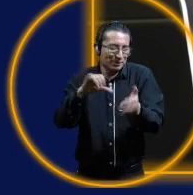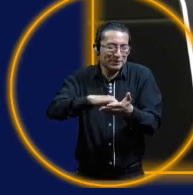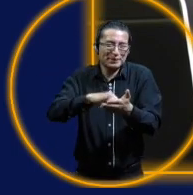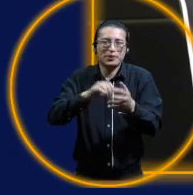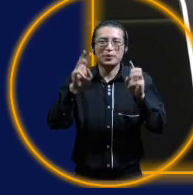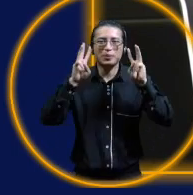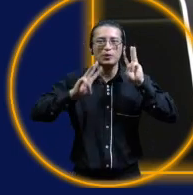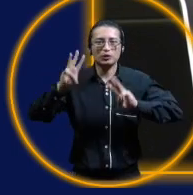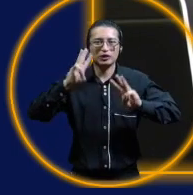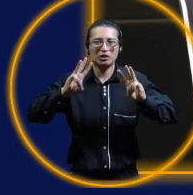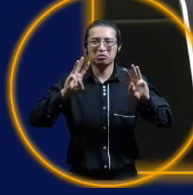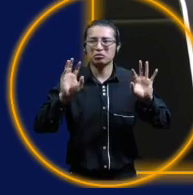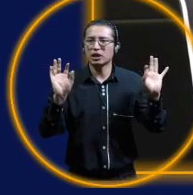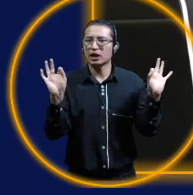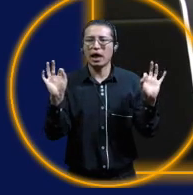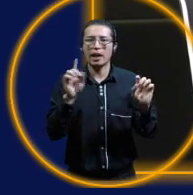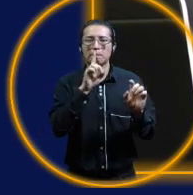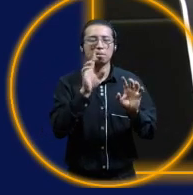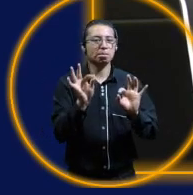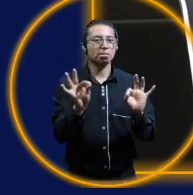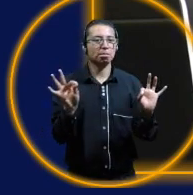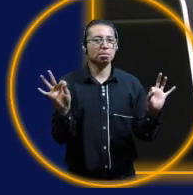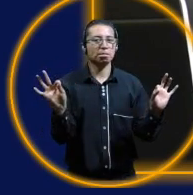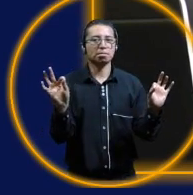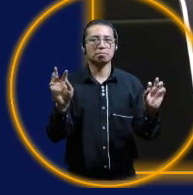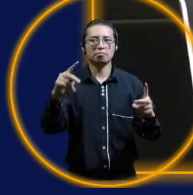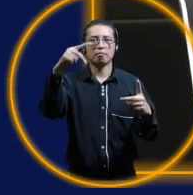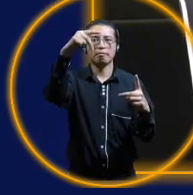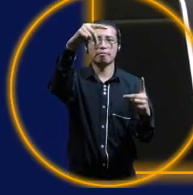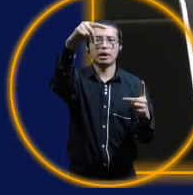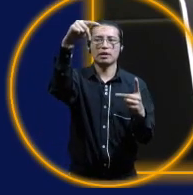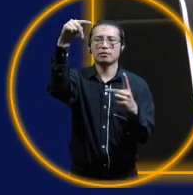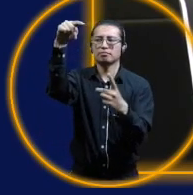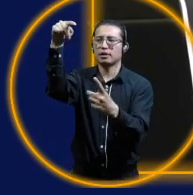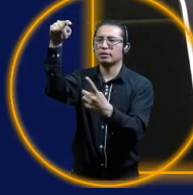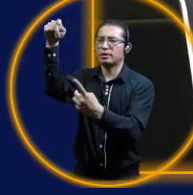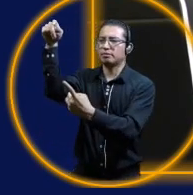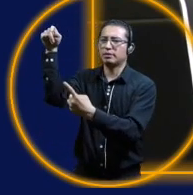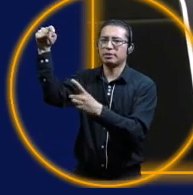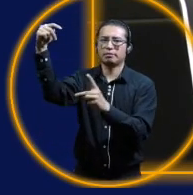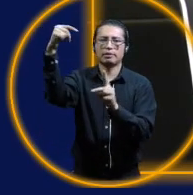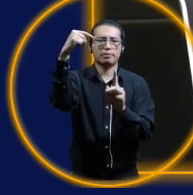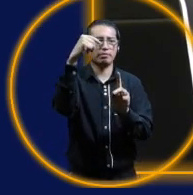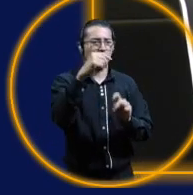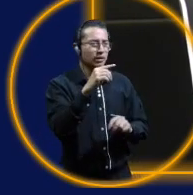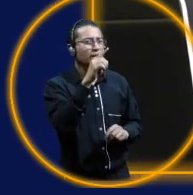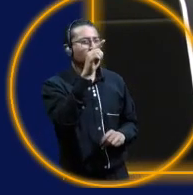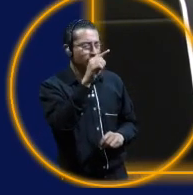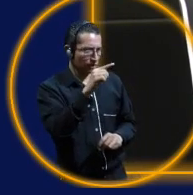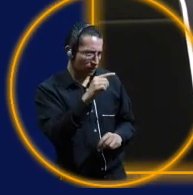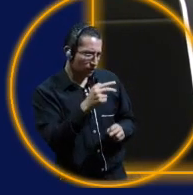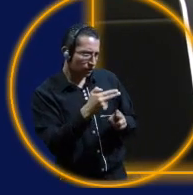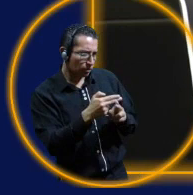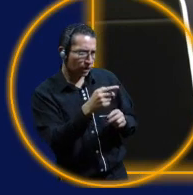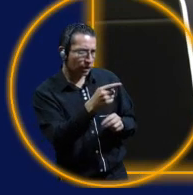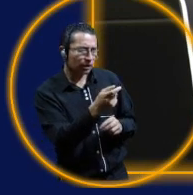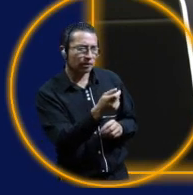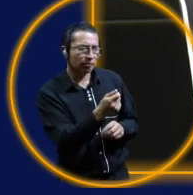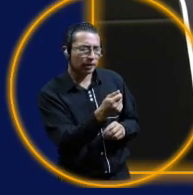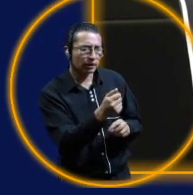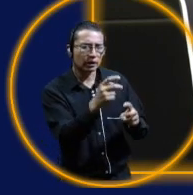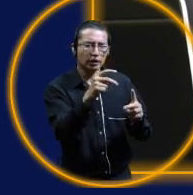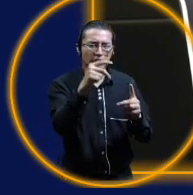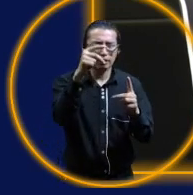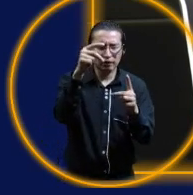more Instagram followers than average or whatever, there is a certain acceptance of my work that comes from